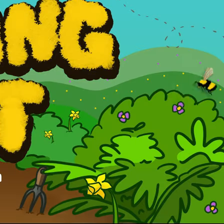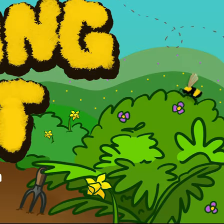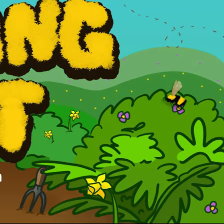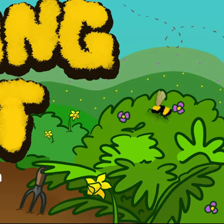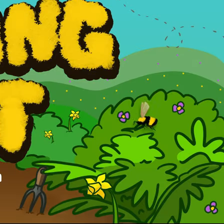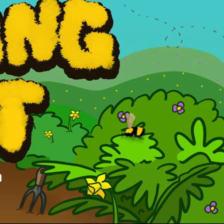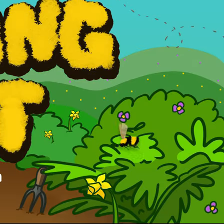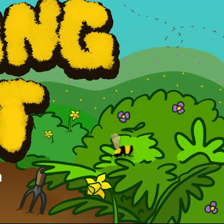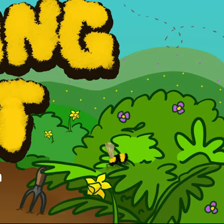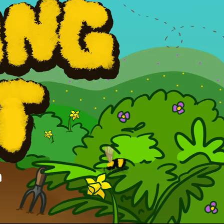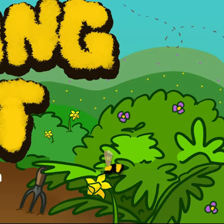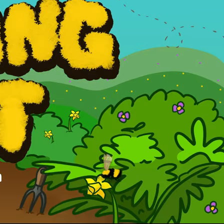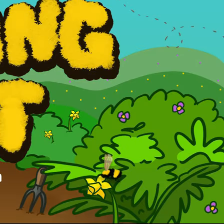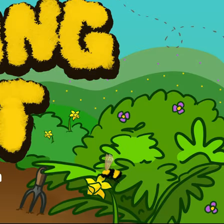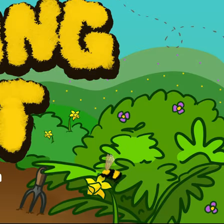Bye everybody.